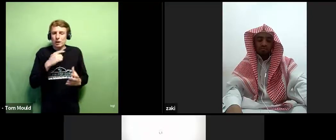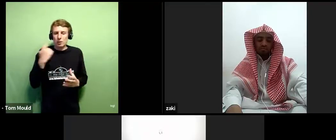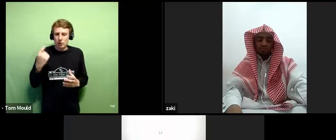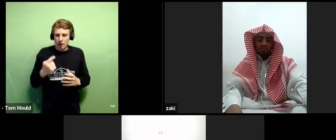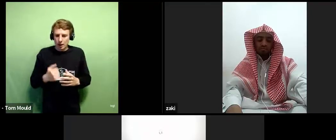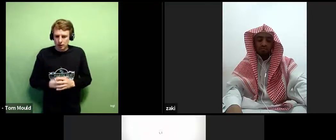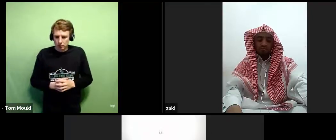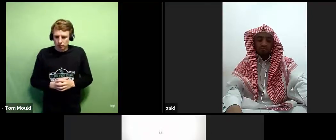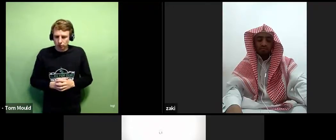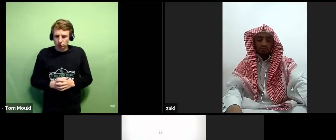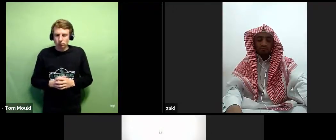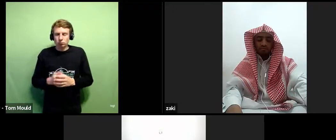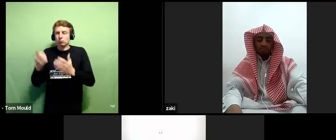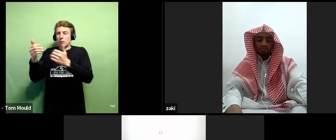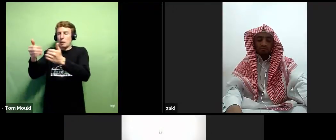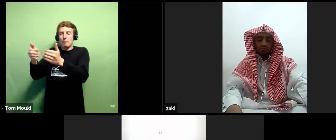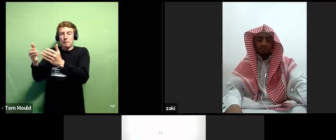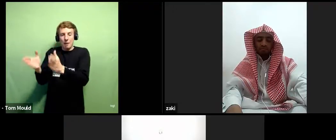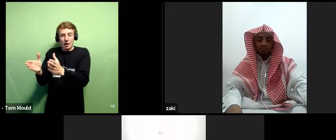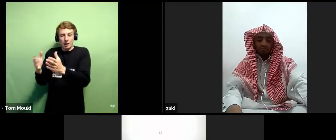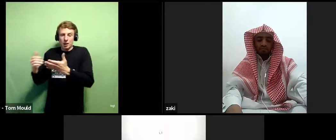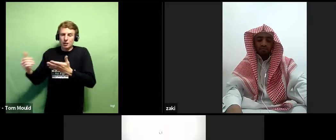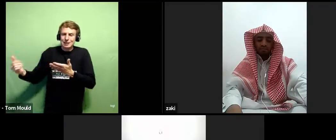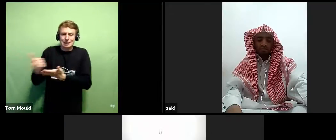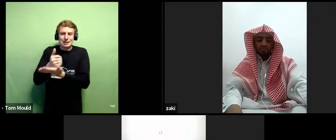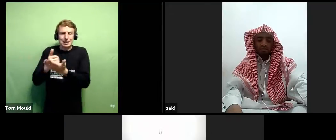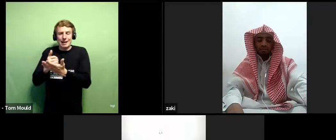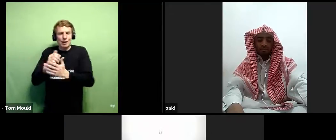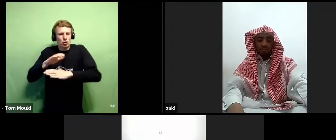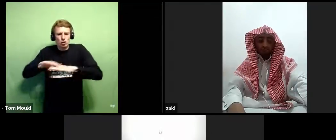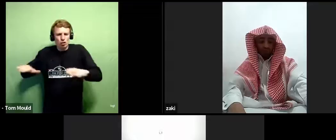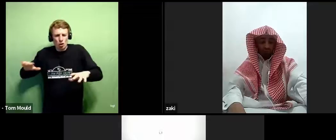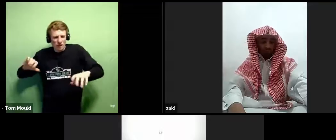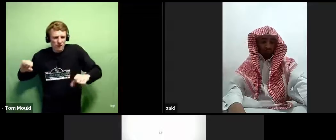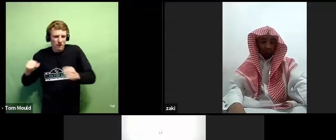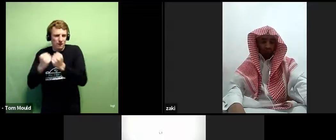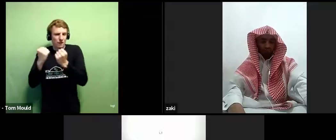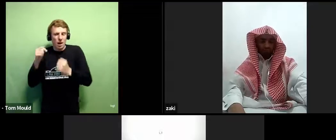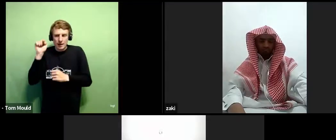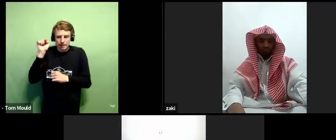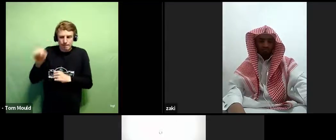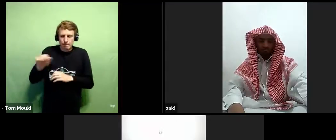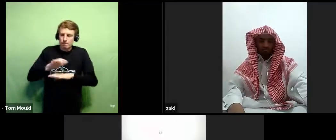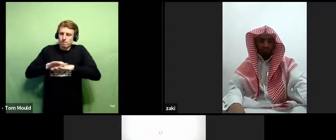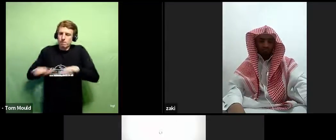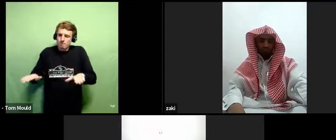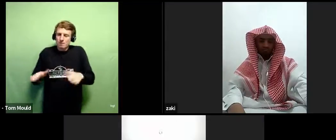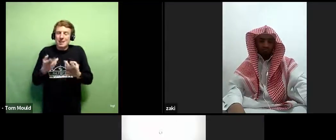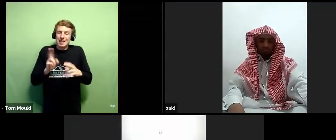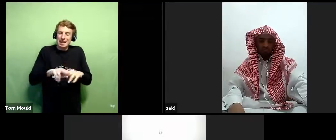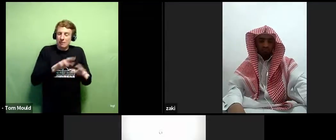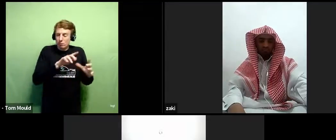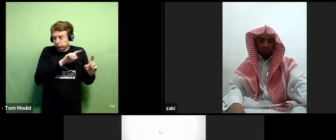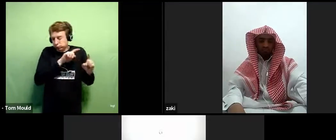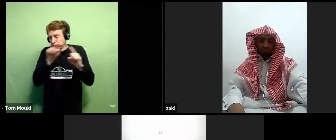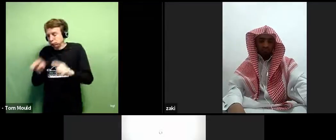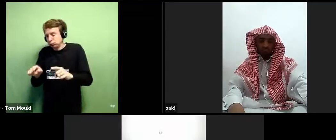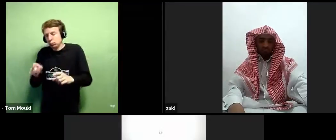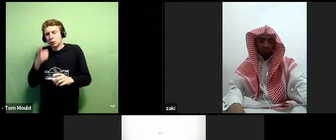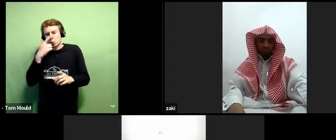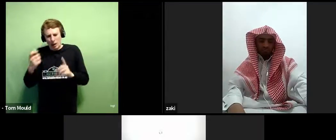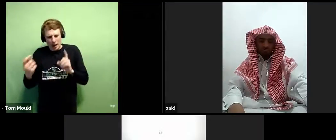at the sanctuary at Mecca, unless they first fight you there. But if they attack you, then kill them. Such